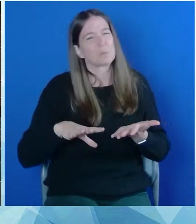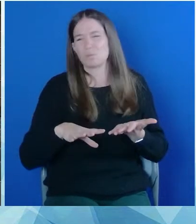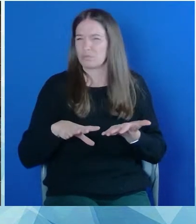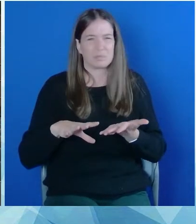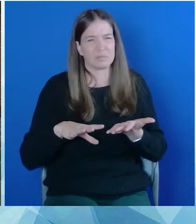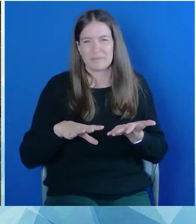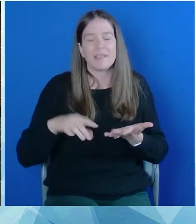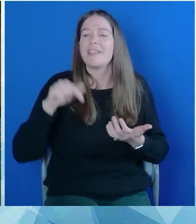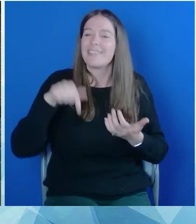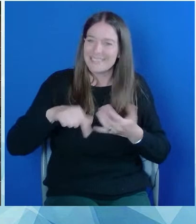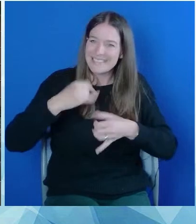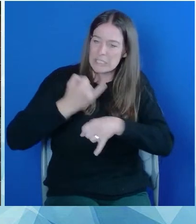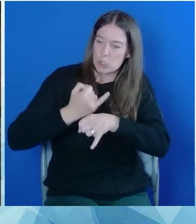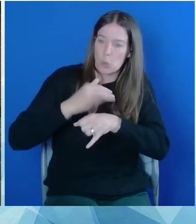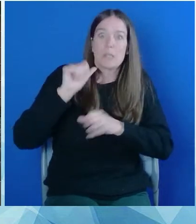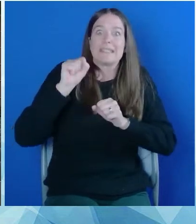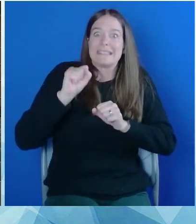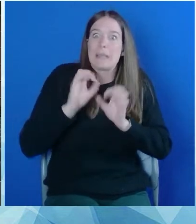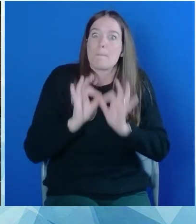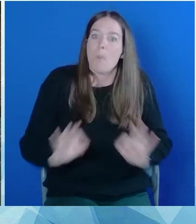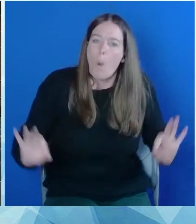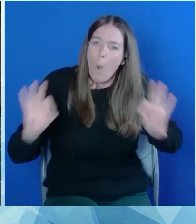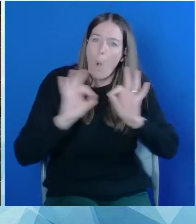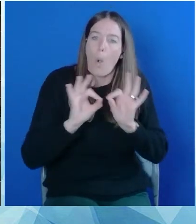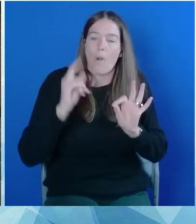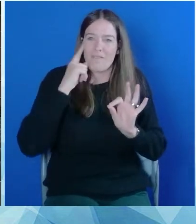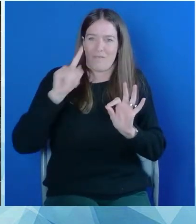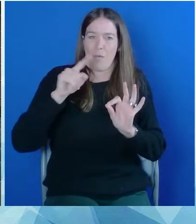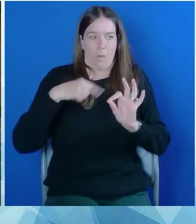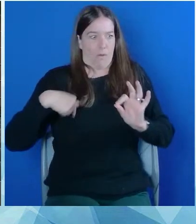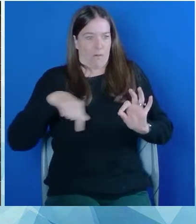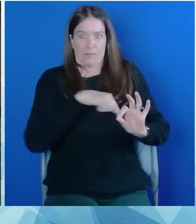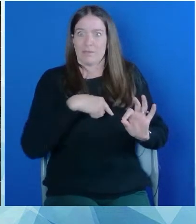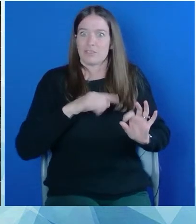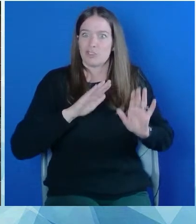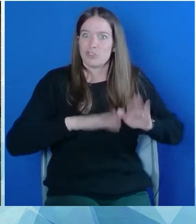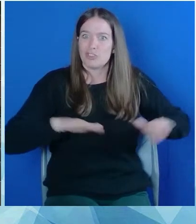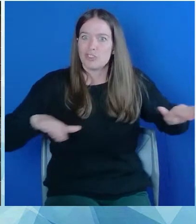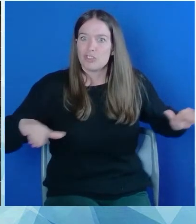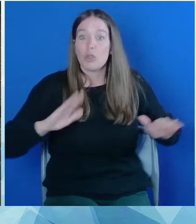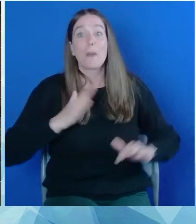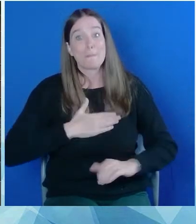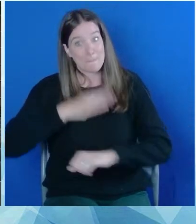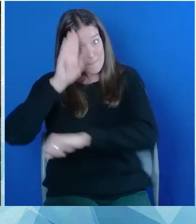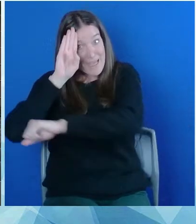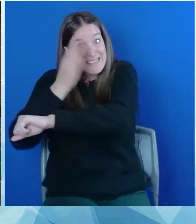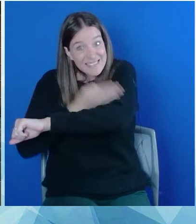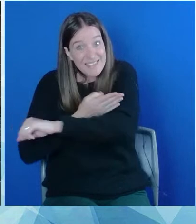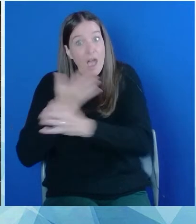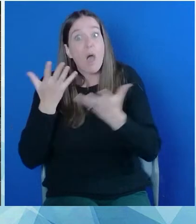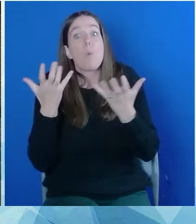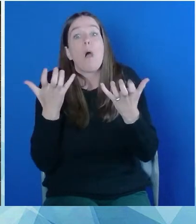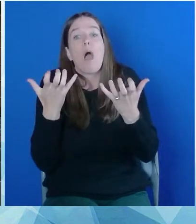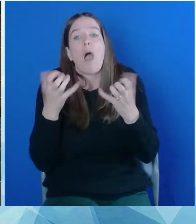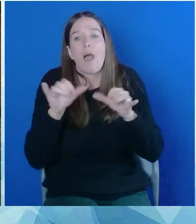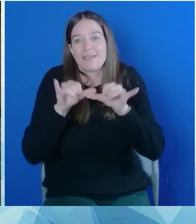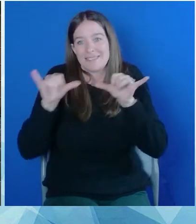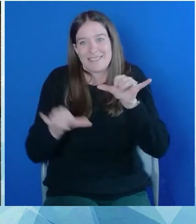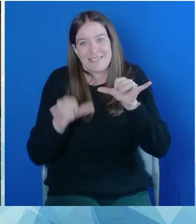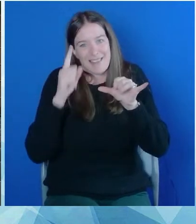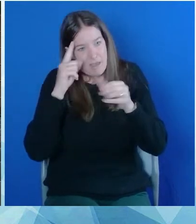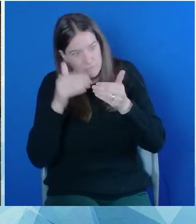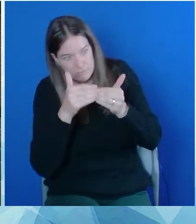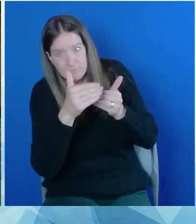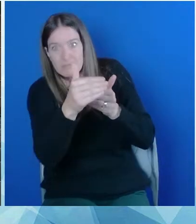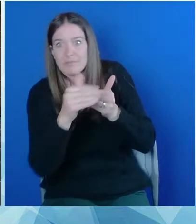son desperately wants to stay here for the next 7 years. I have severe concerns about this as it is. And it's